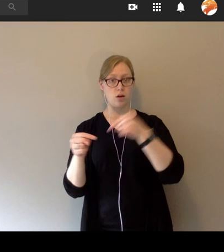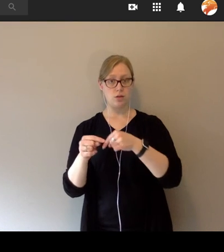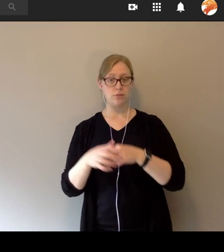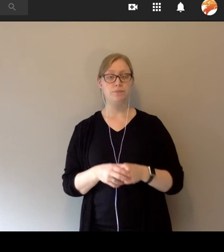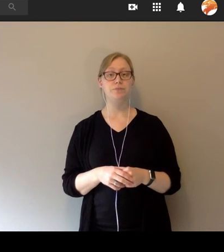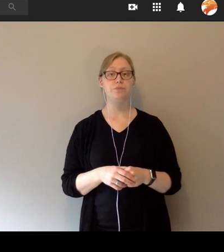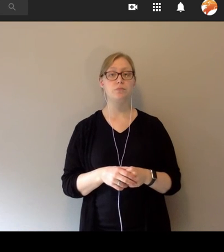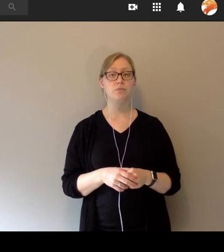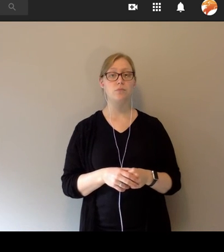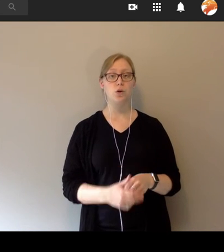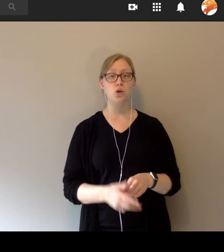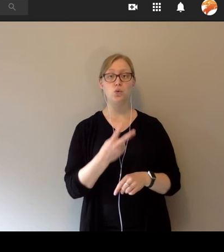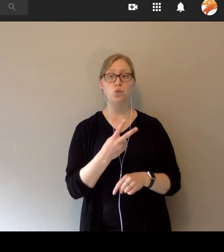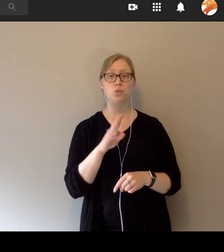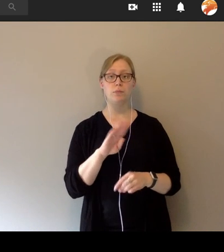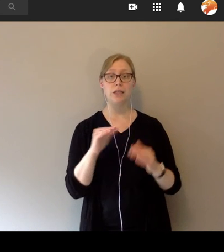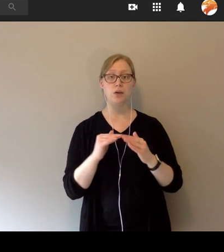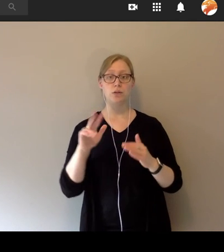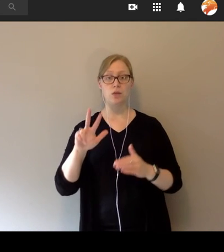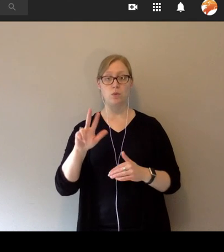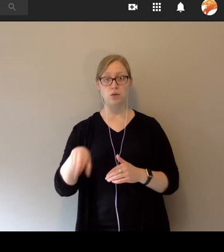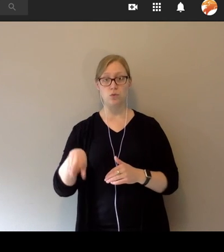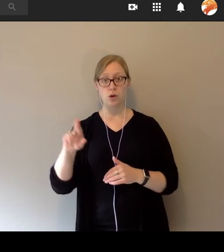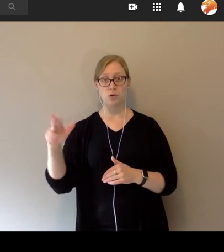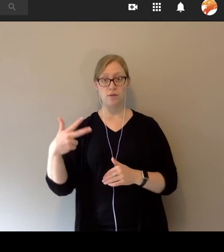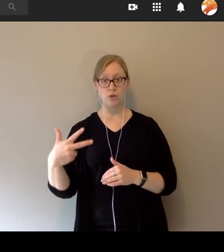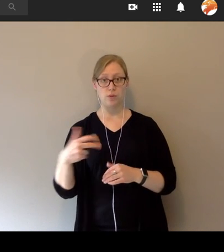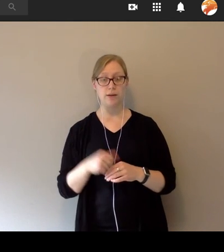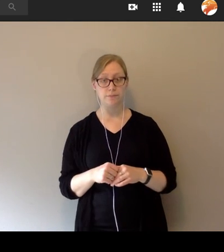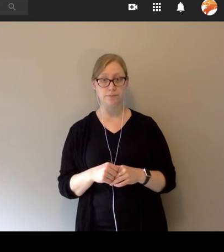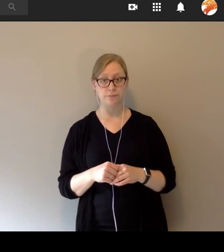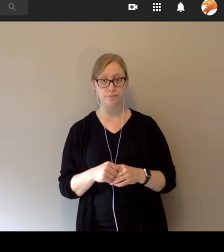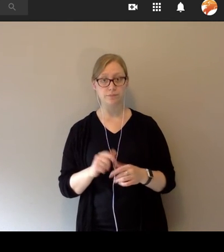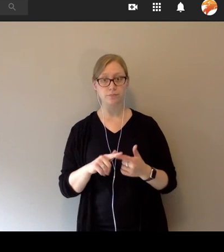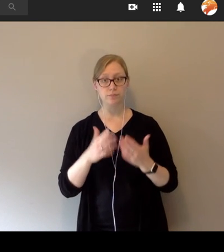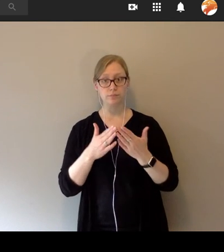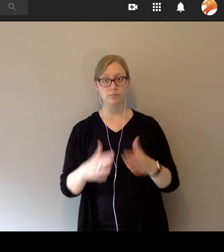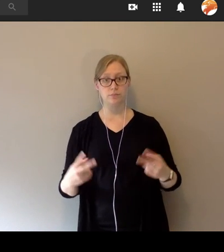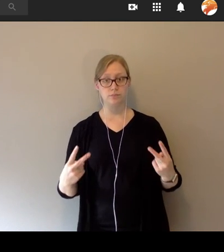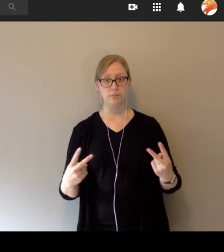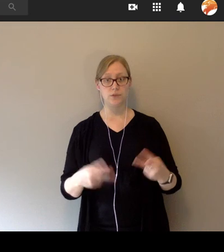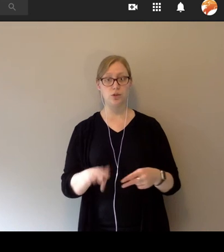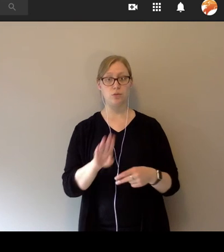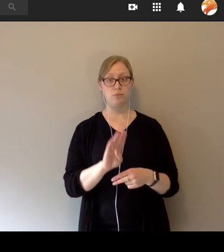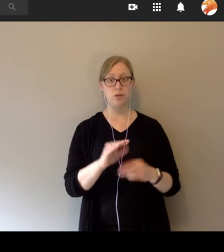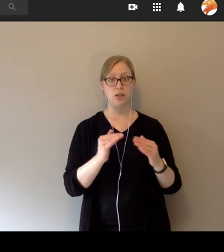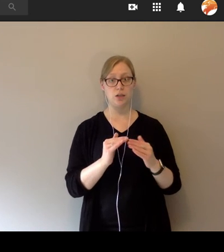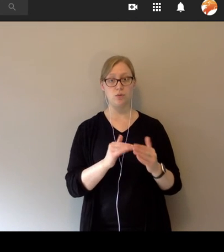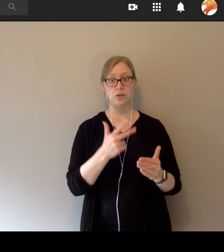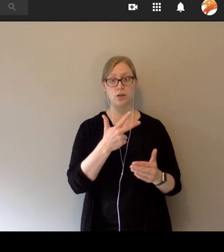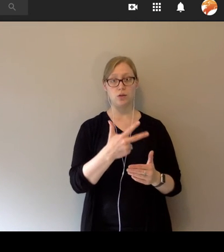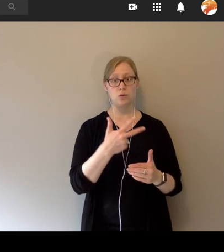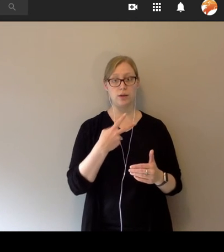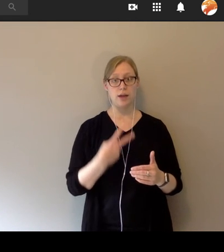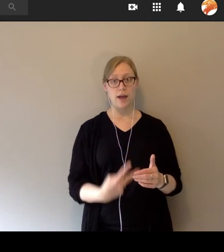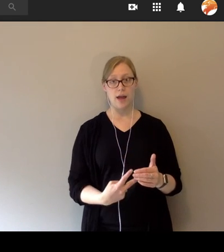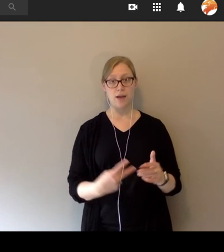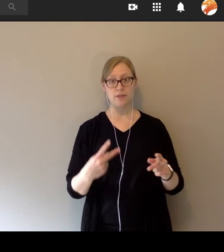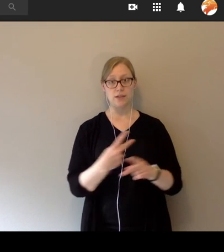equals 3 square root of 3, and then I'm going to divide by 2, so B equals 3 halves times the square root of